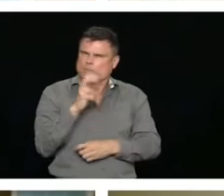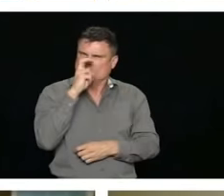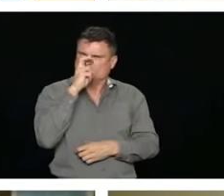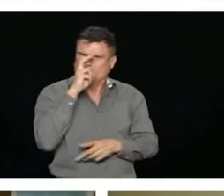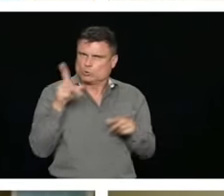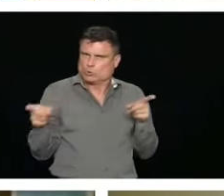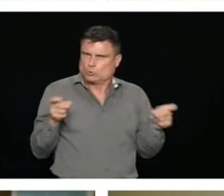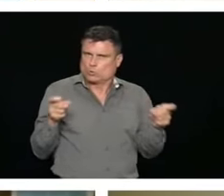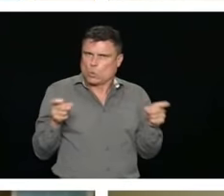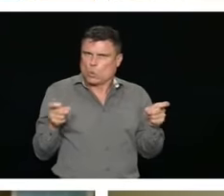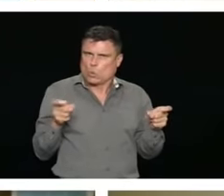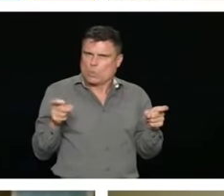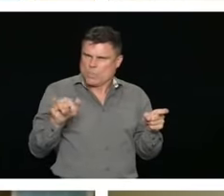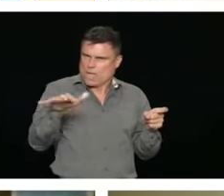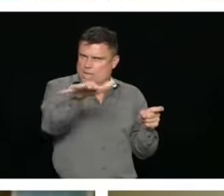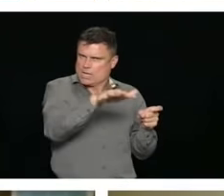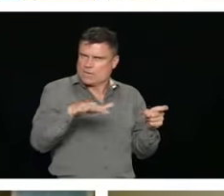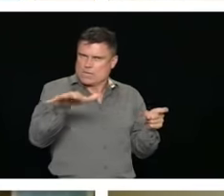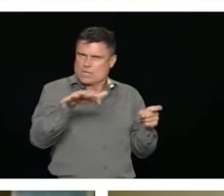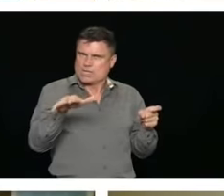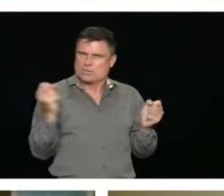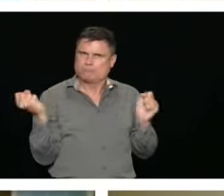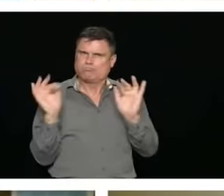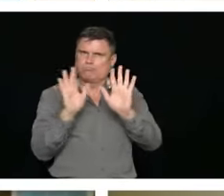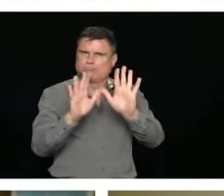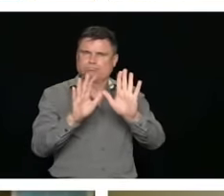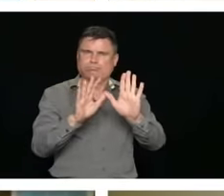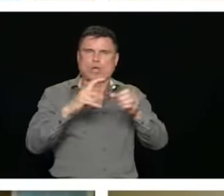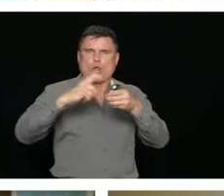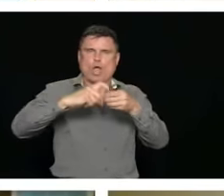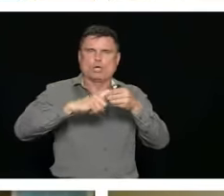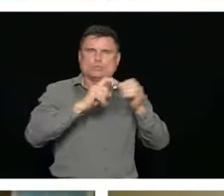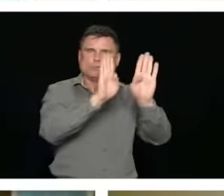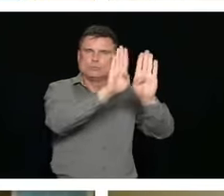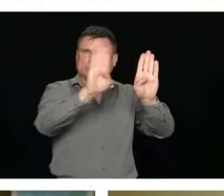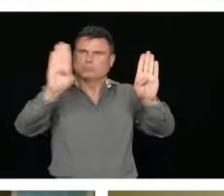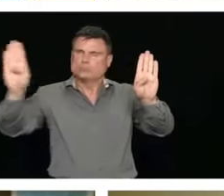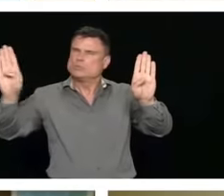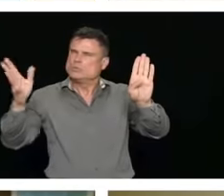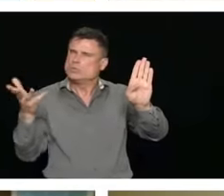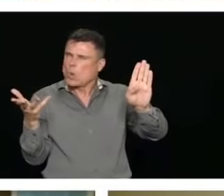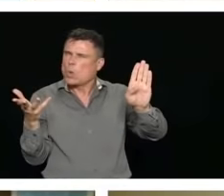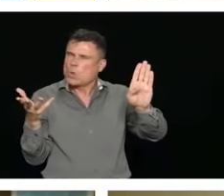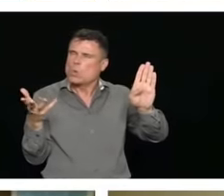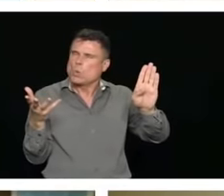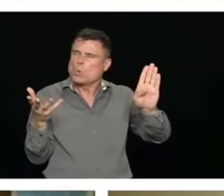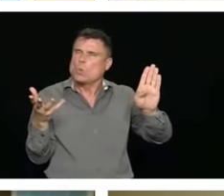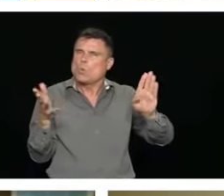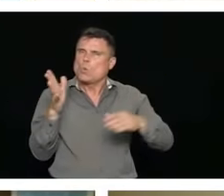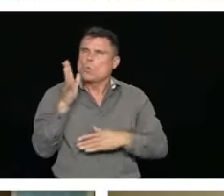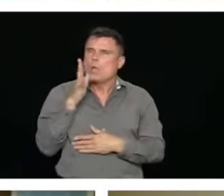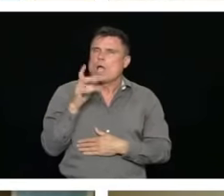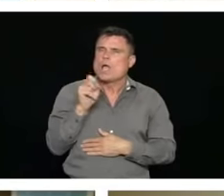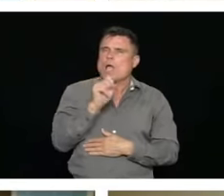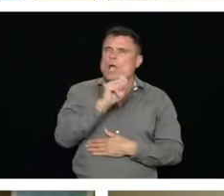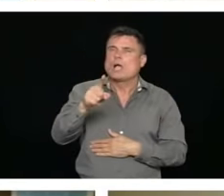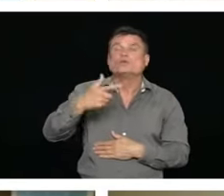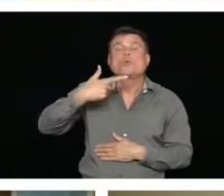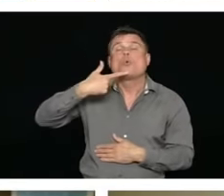asking particularly the older kids to try and physical distance where they can. And they are going to have